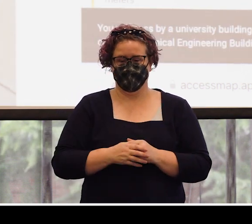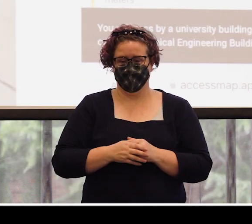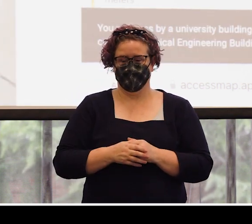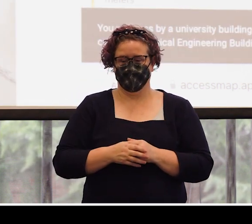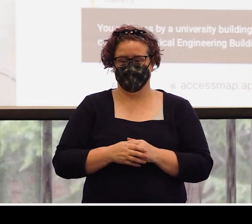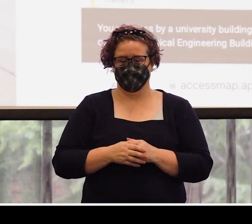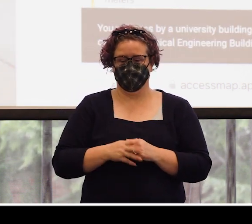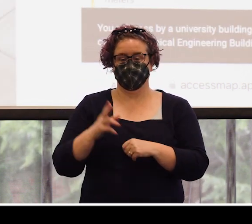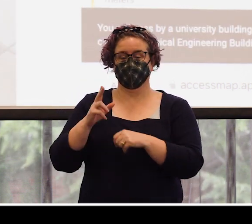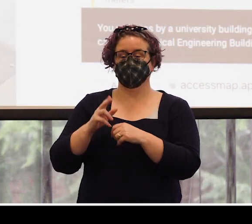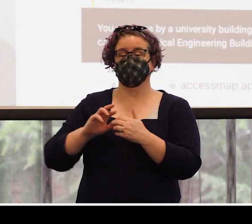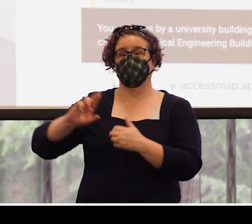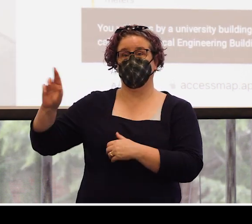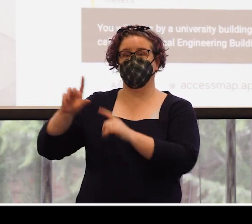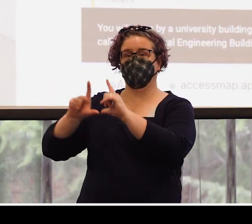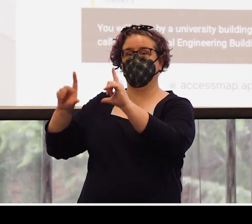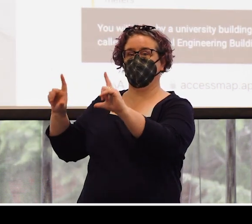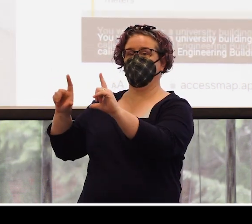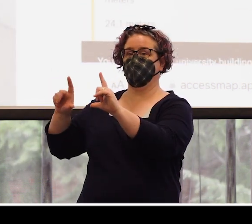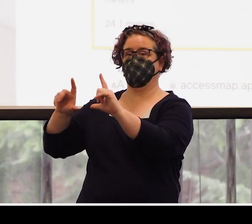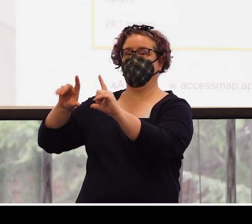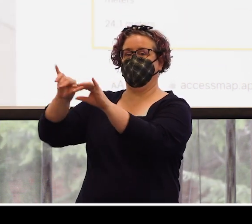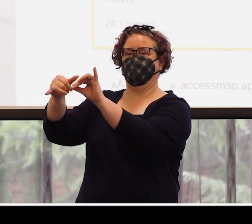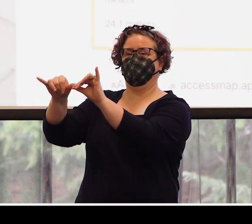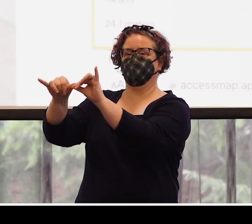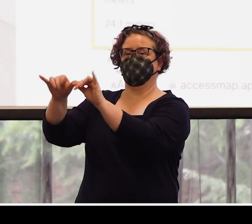You will pass by a university building on your right called Mechanical Engineering Building.